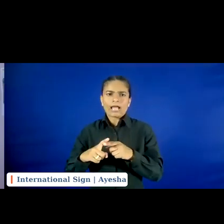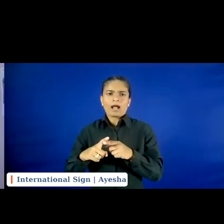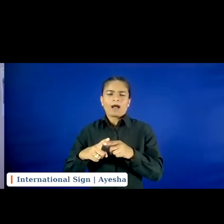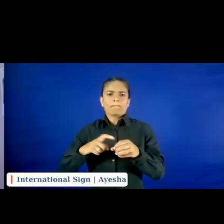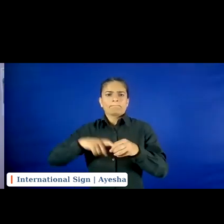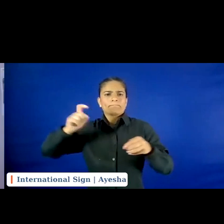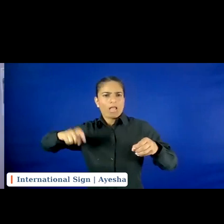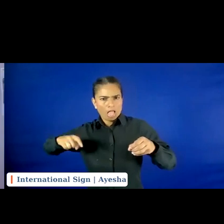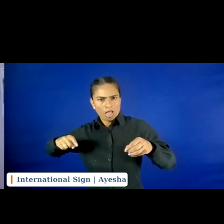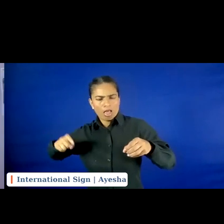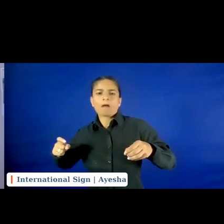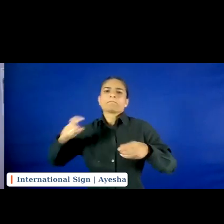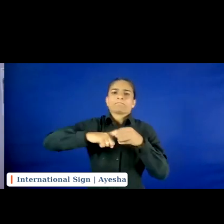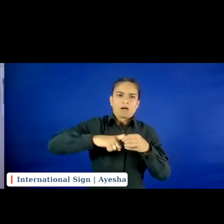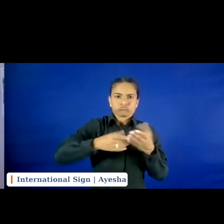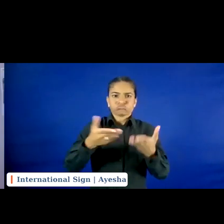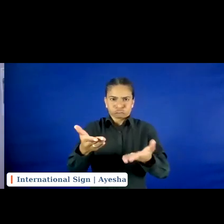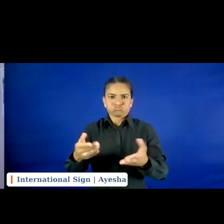floor.